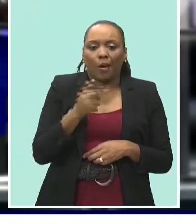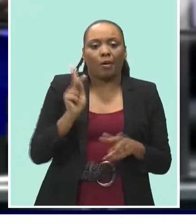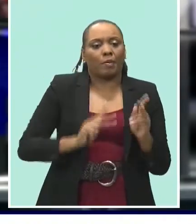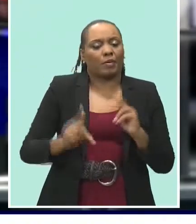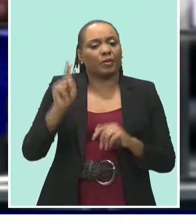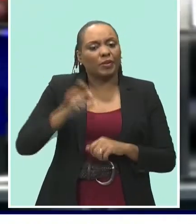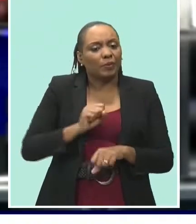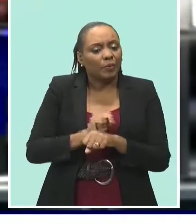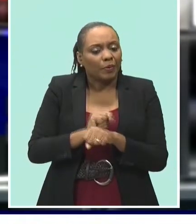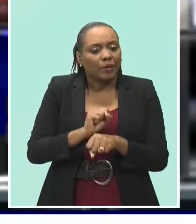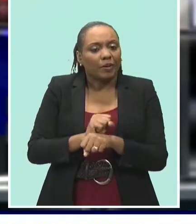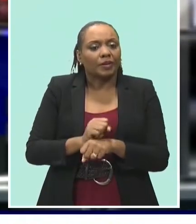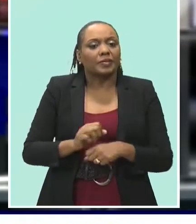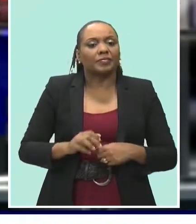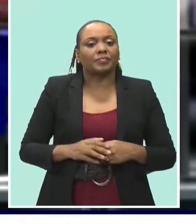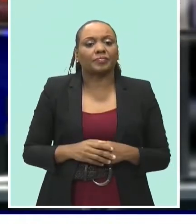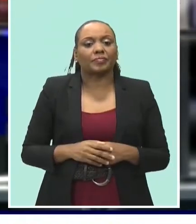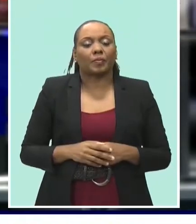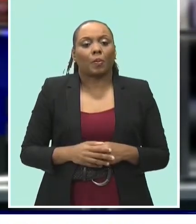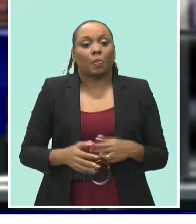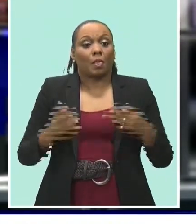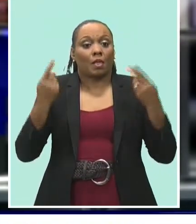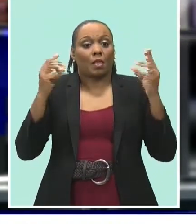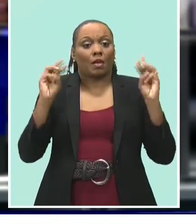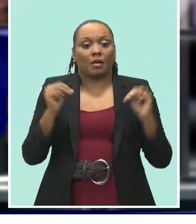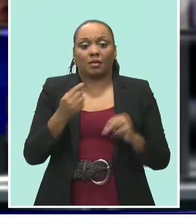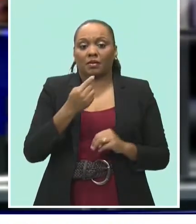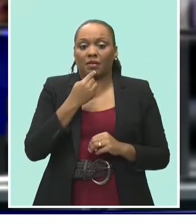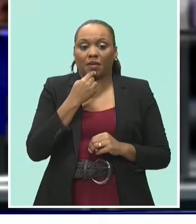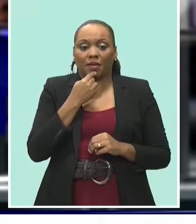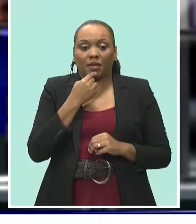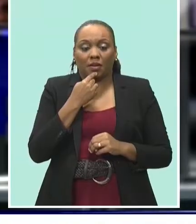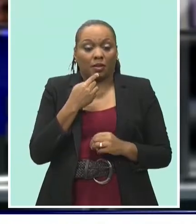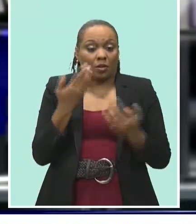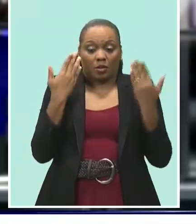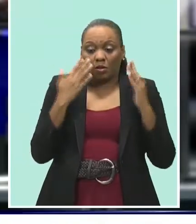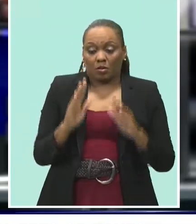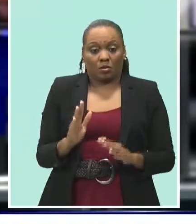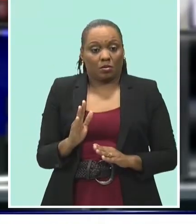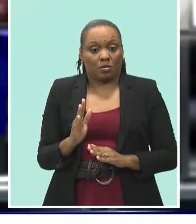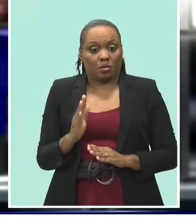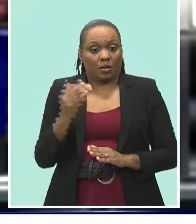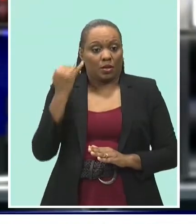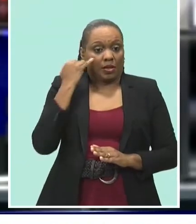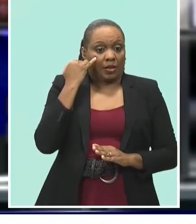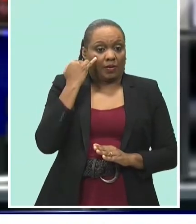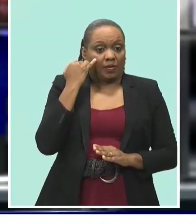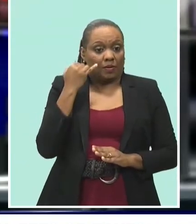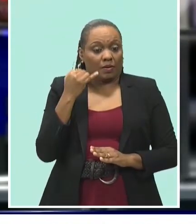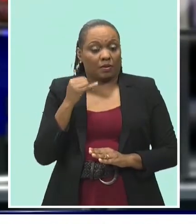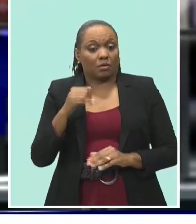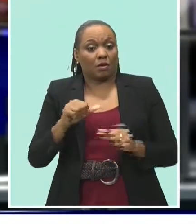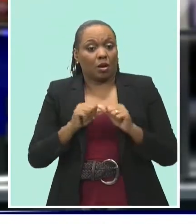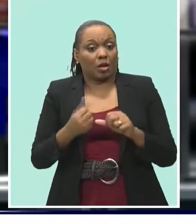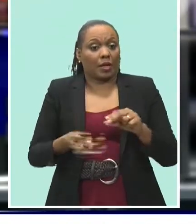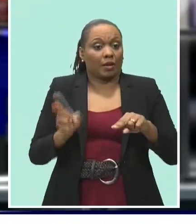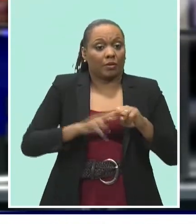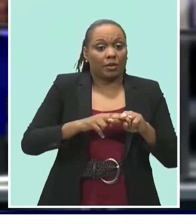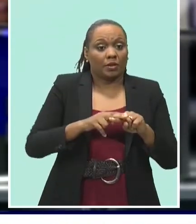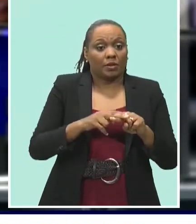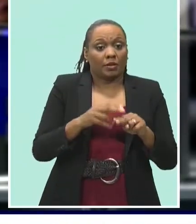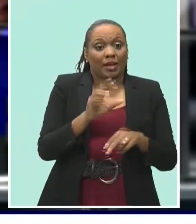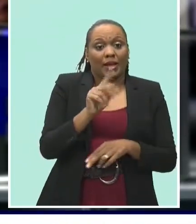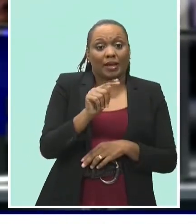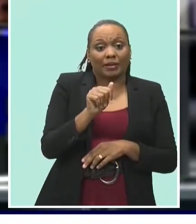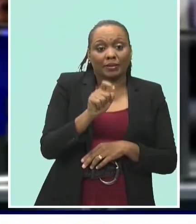Prime Minister Motley also says she cannot guarantee that there will be no more increases in fees or taxes, but government will continue to be